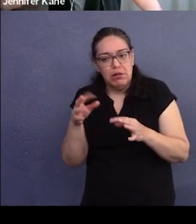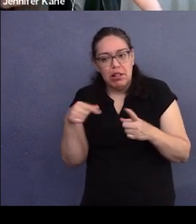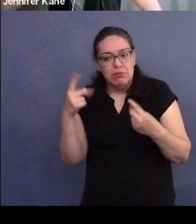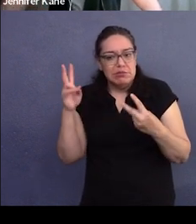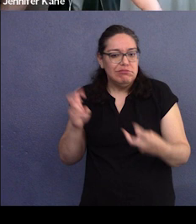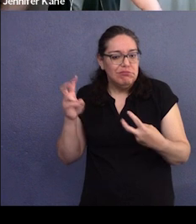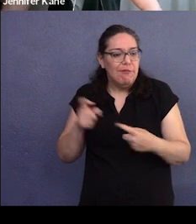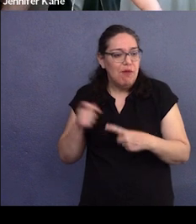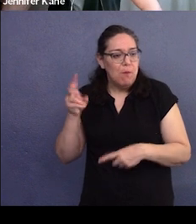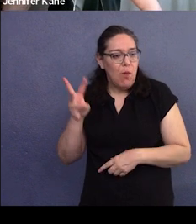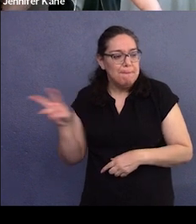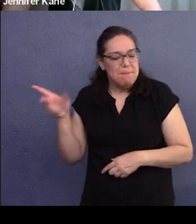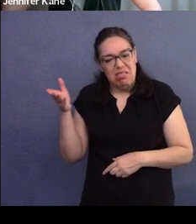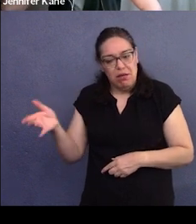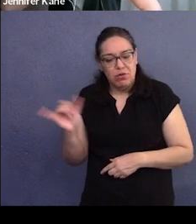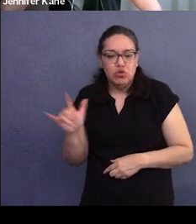off the website. So I